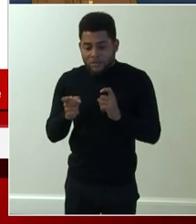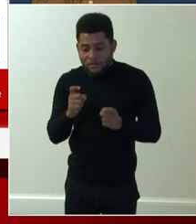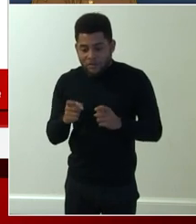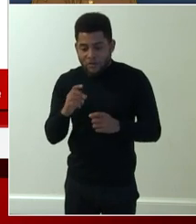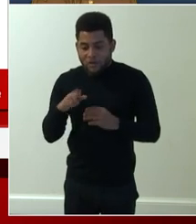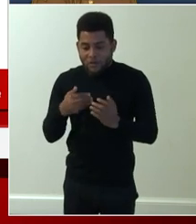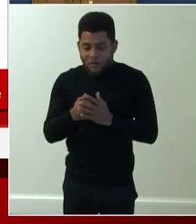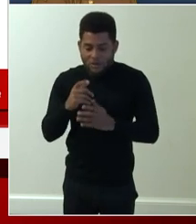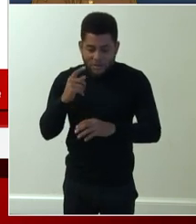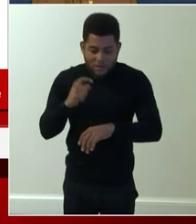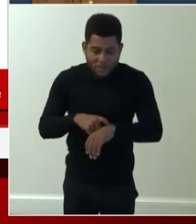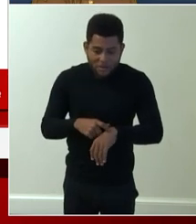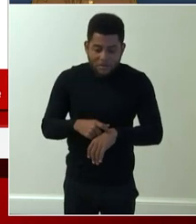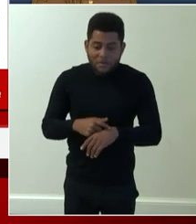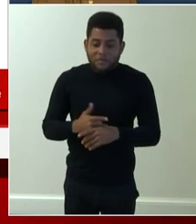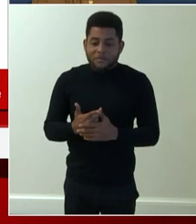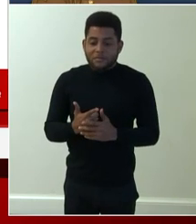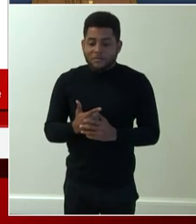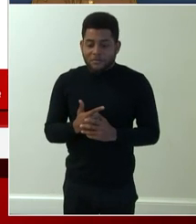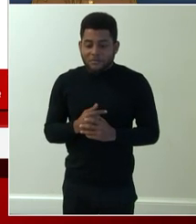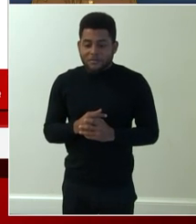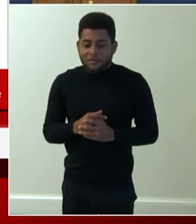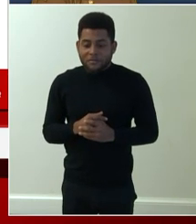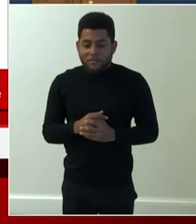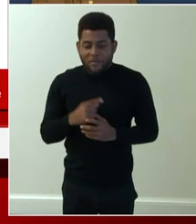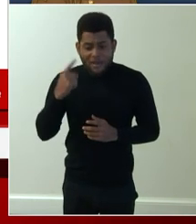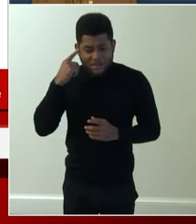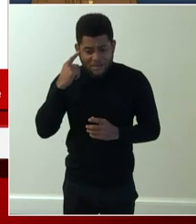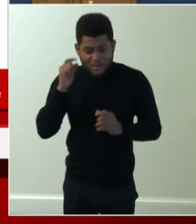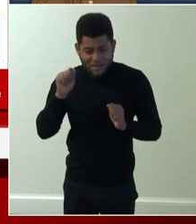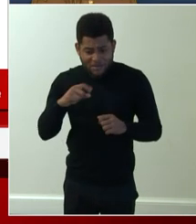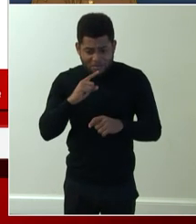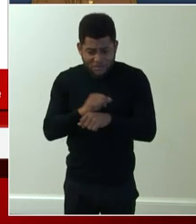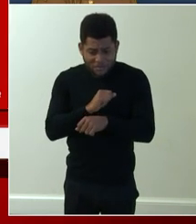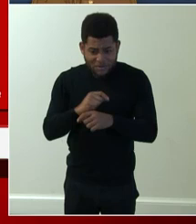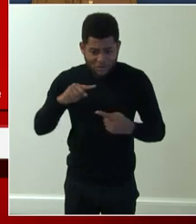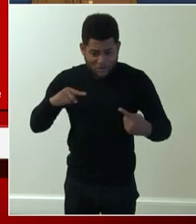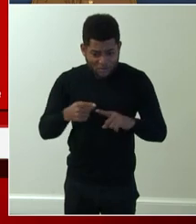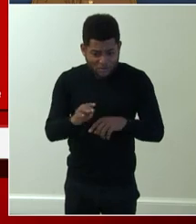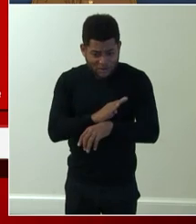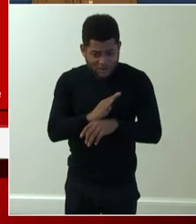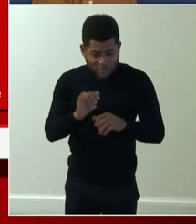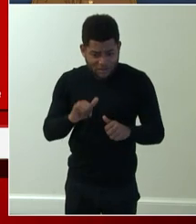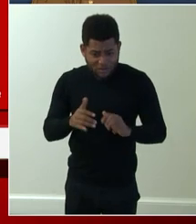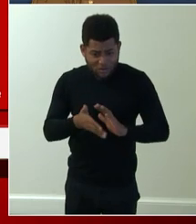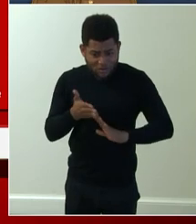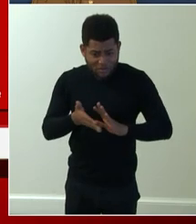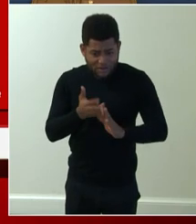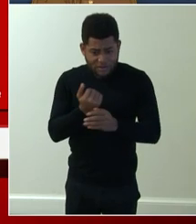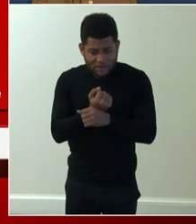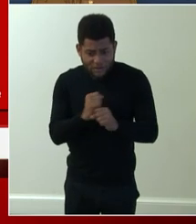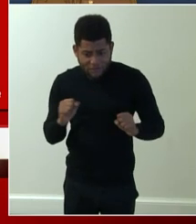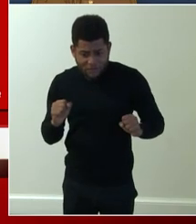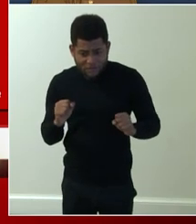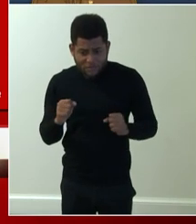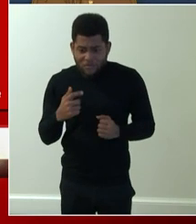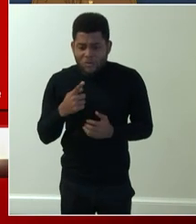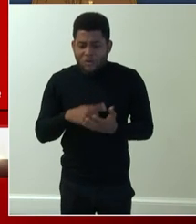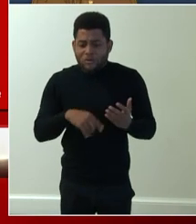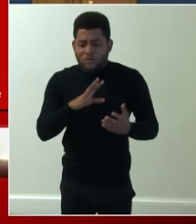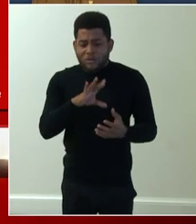time, and they think that it really does hurt their business and that they can operate safely? And I mean, just what do you say to